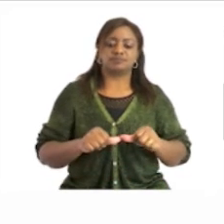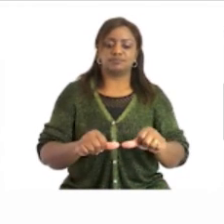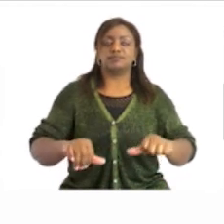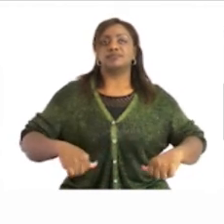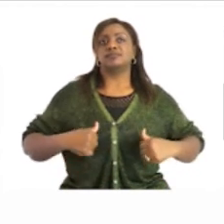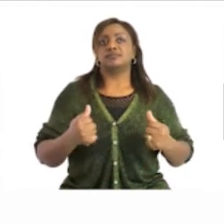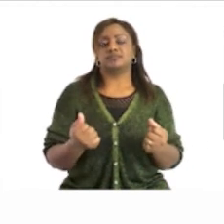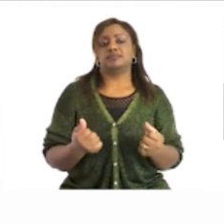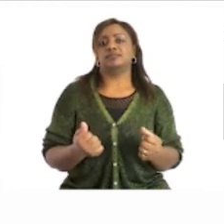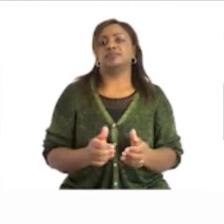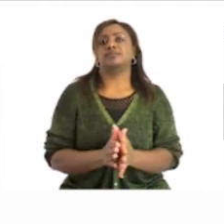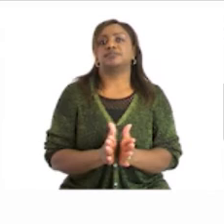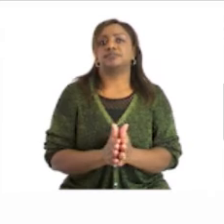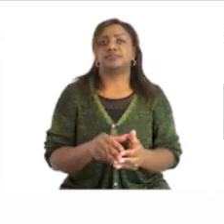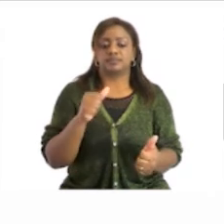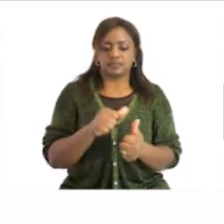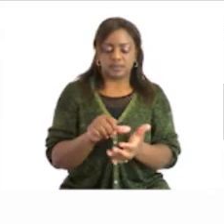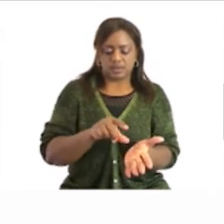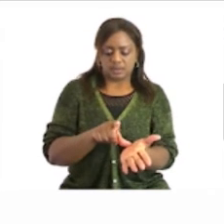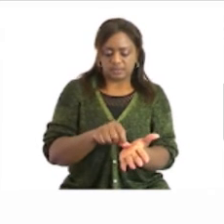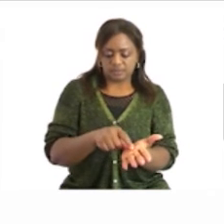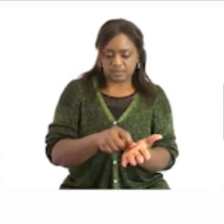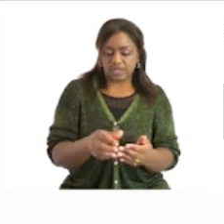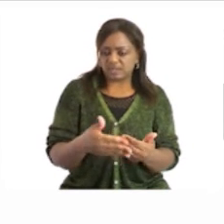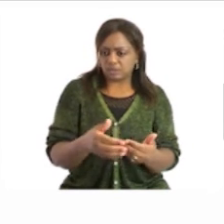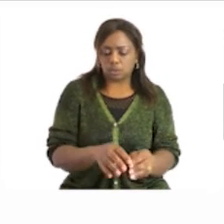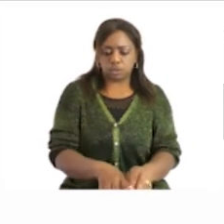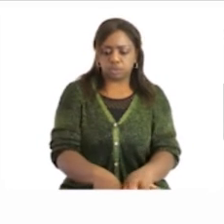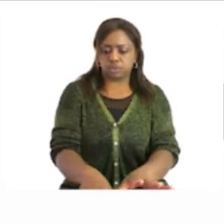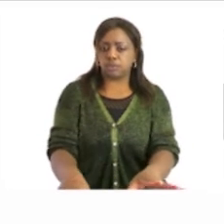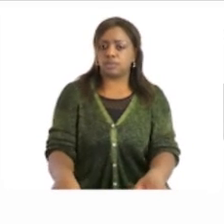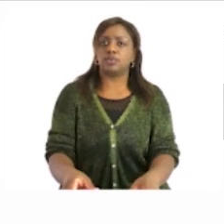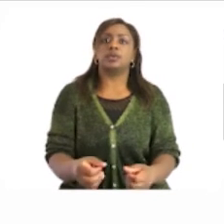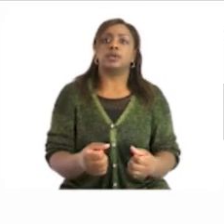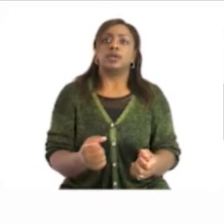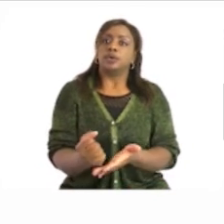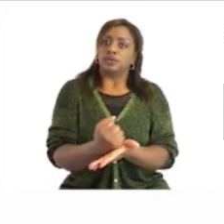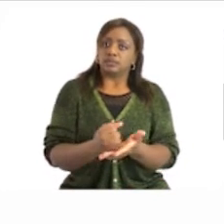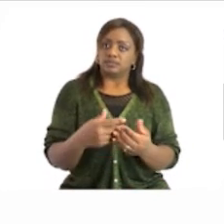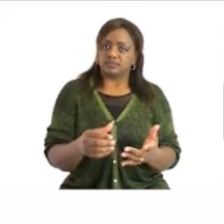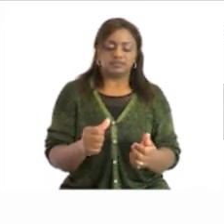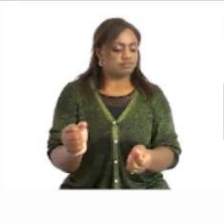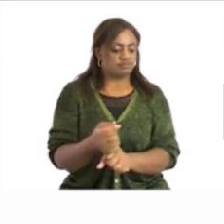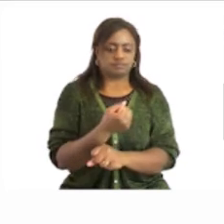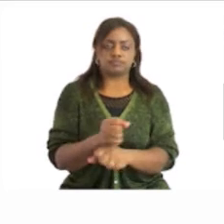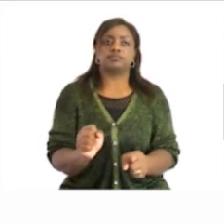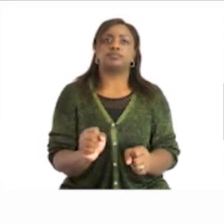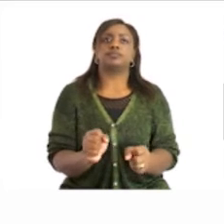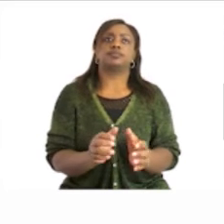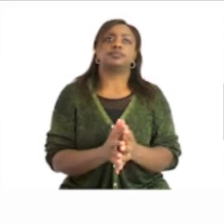germs. But this also includes personal hygiene, like washing your bed linen often and keeping your room